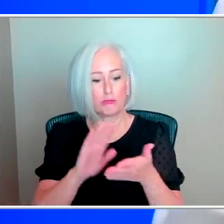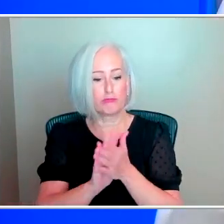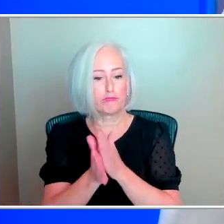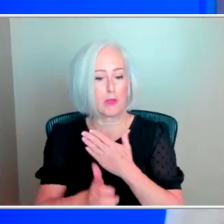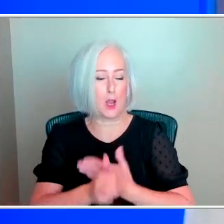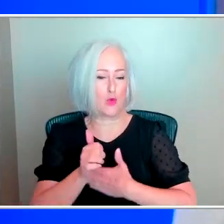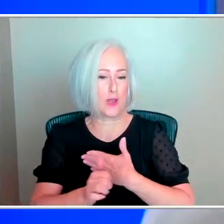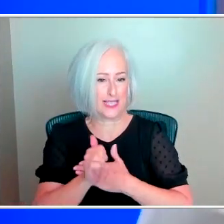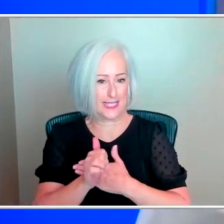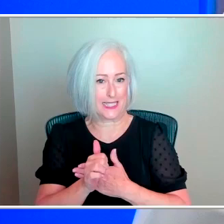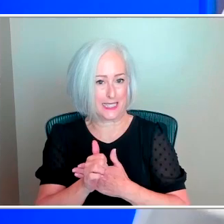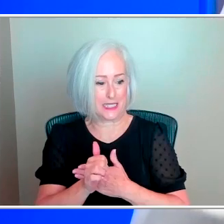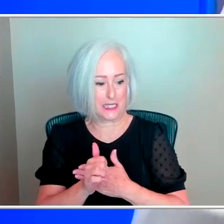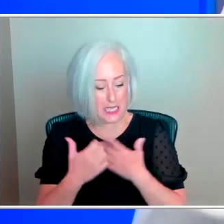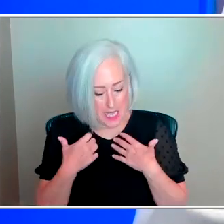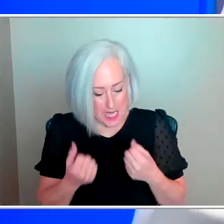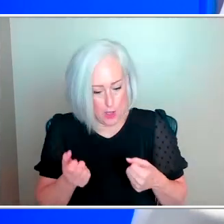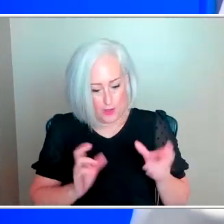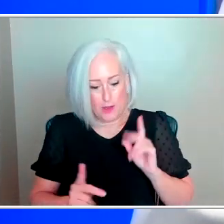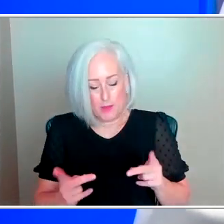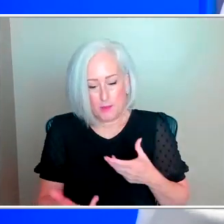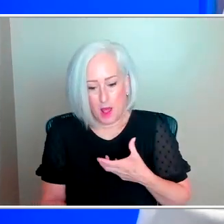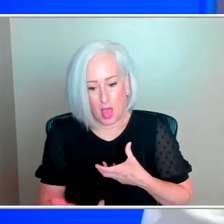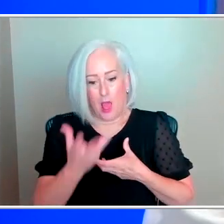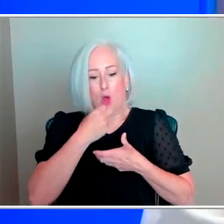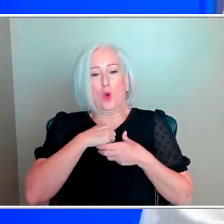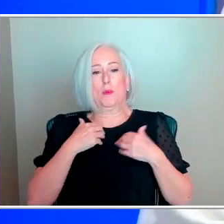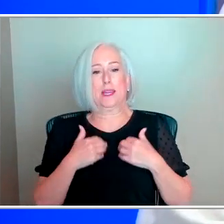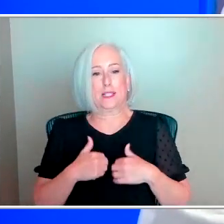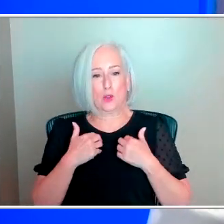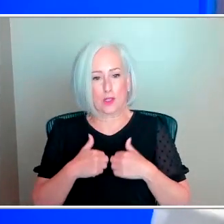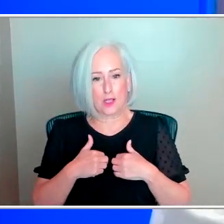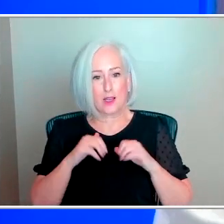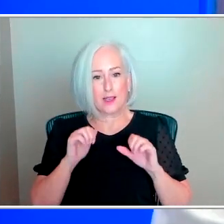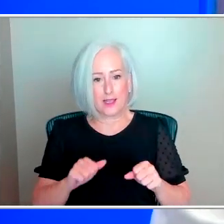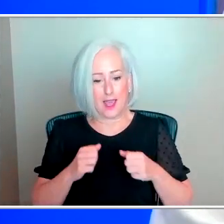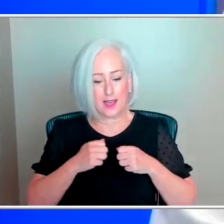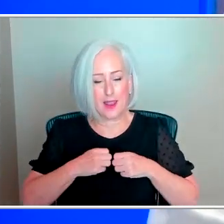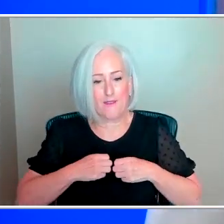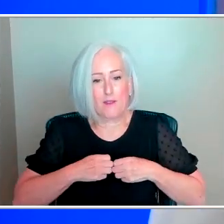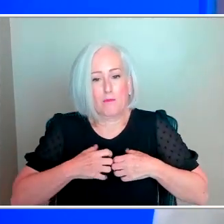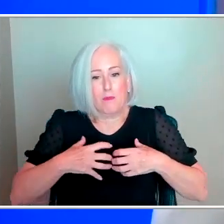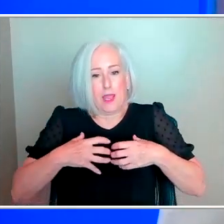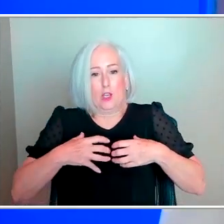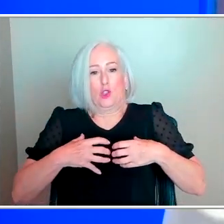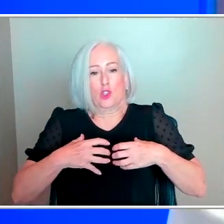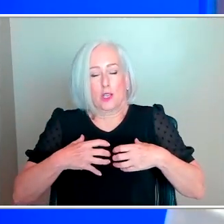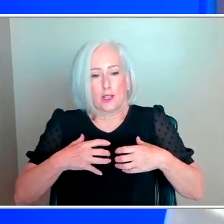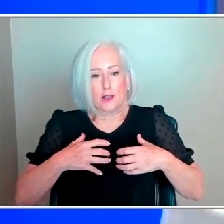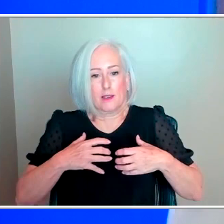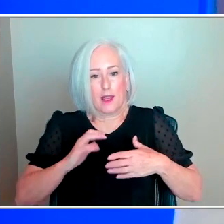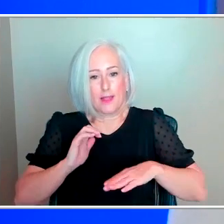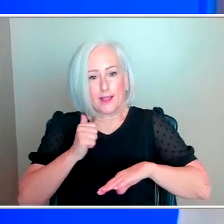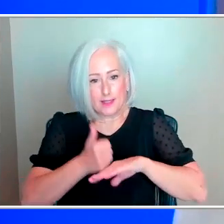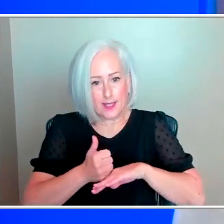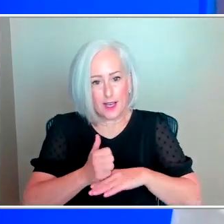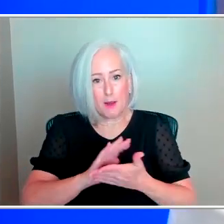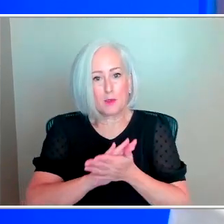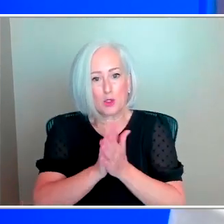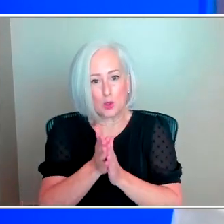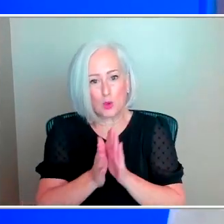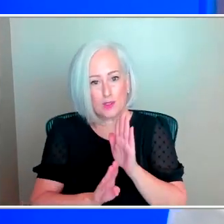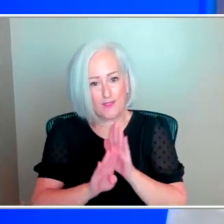even healthy people, you get that into the lung, it could cause inflammation and set you up to get develop